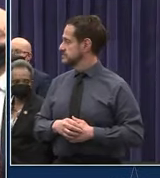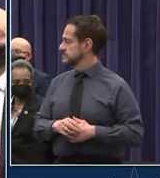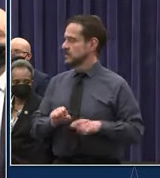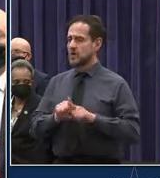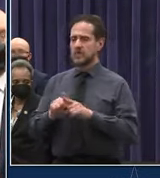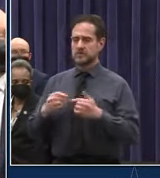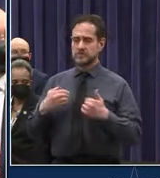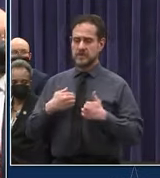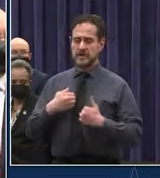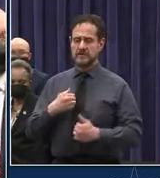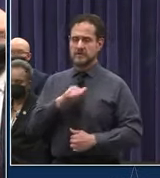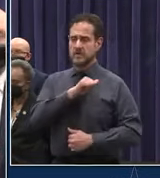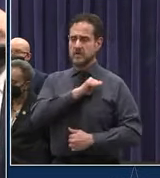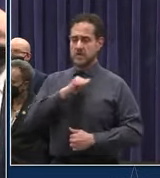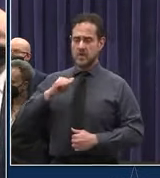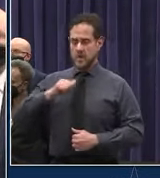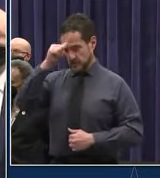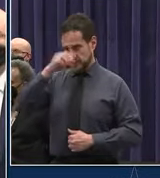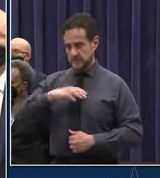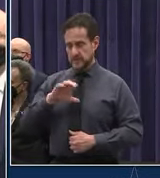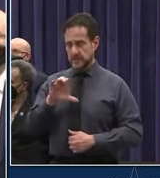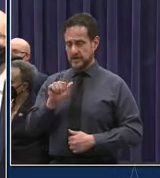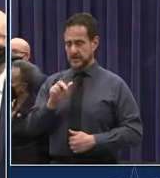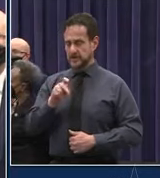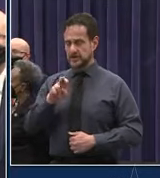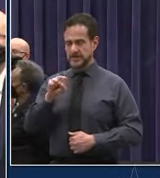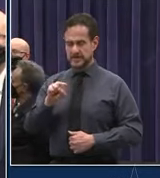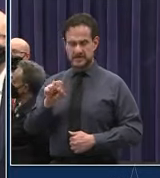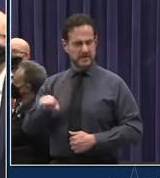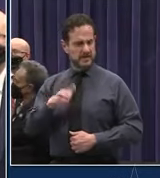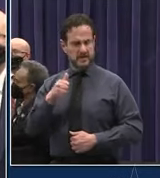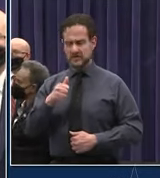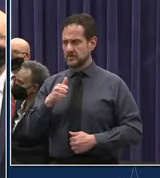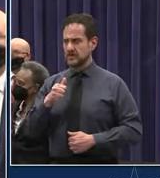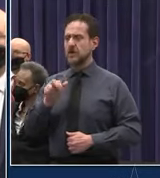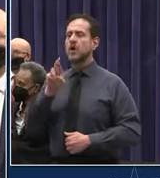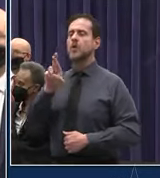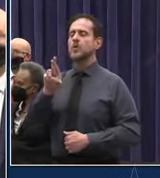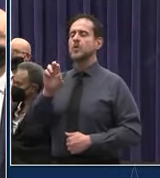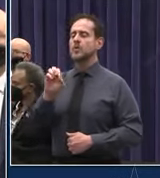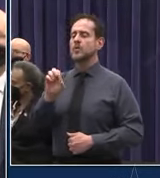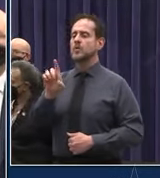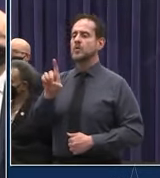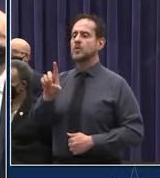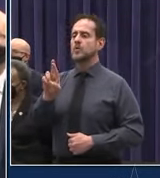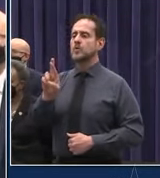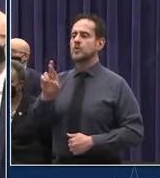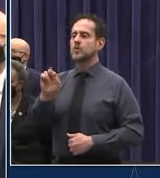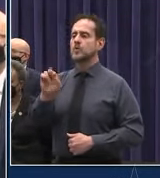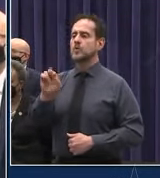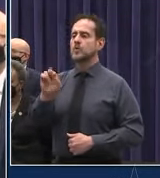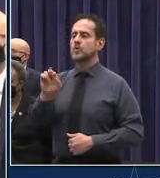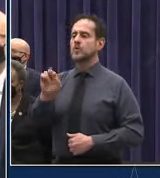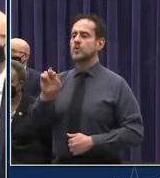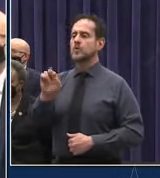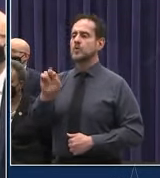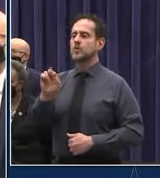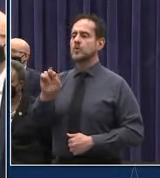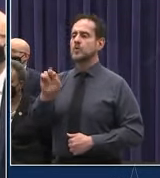Alderman Cardenas, and I believe we had another alderman. Did he show? Okay, Alderman Rodriguez as well.